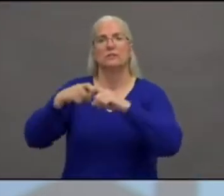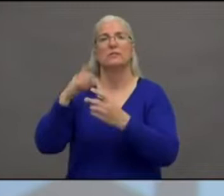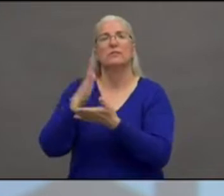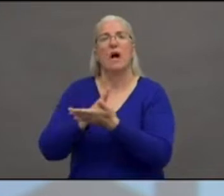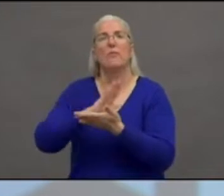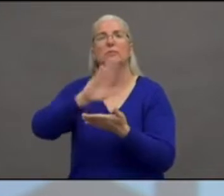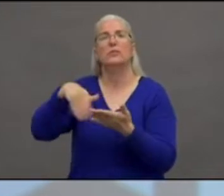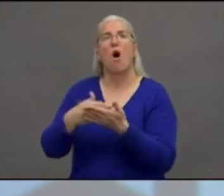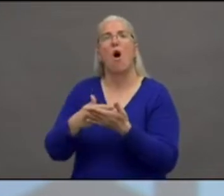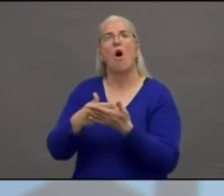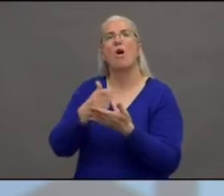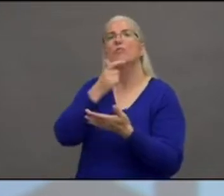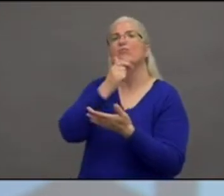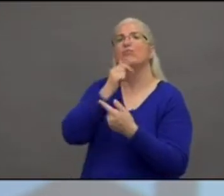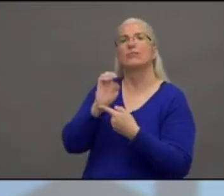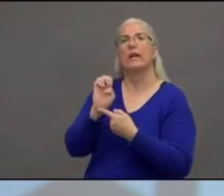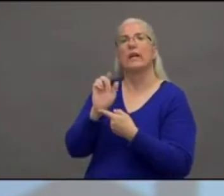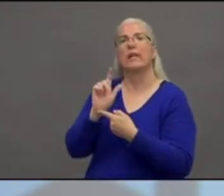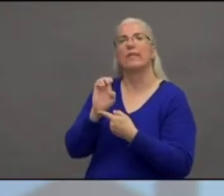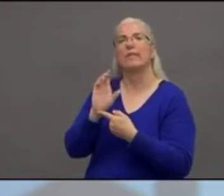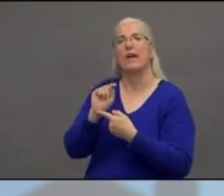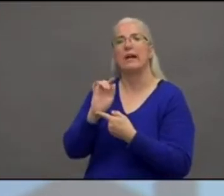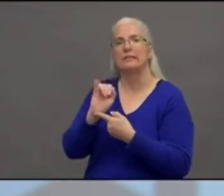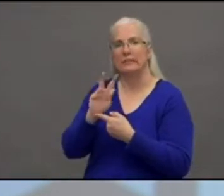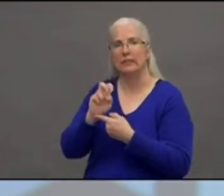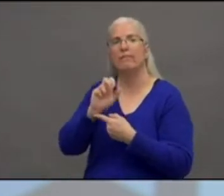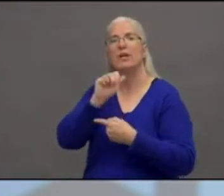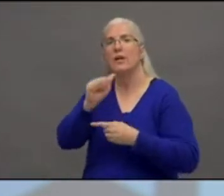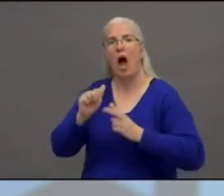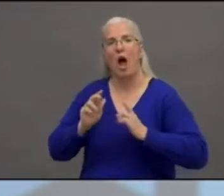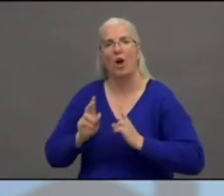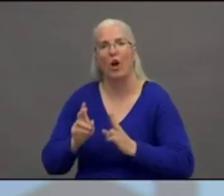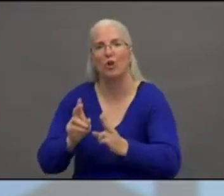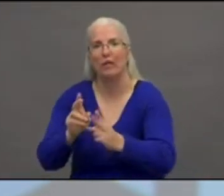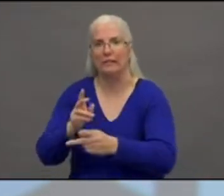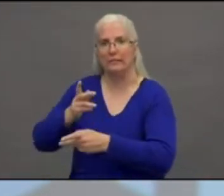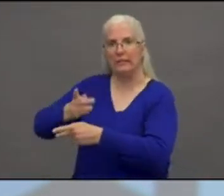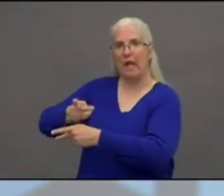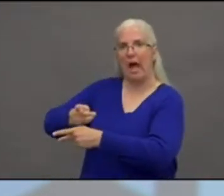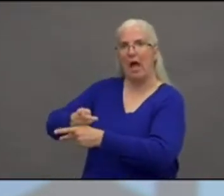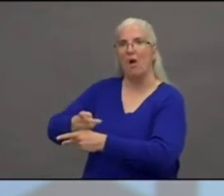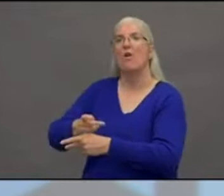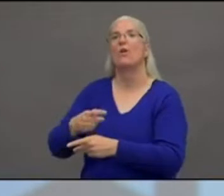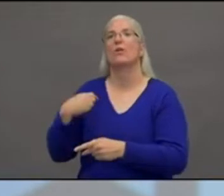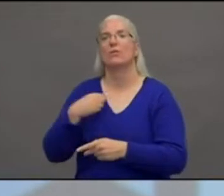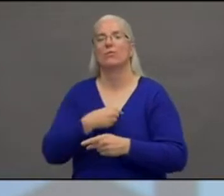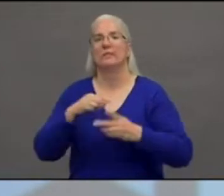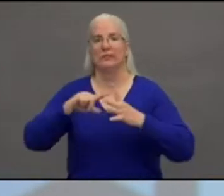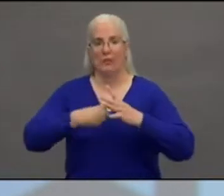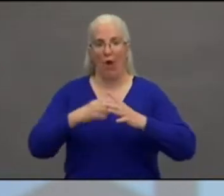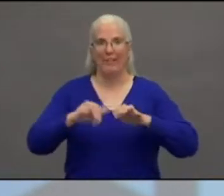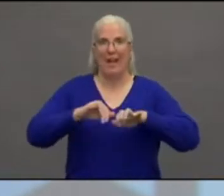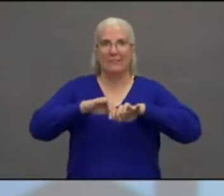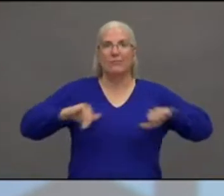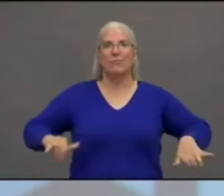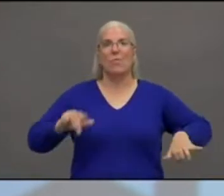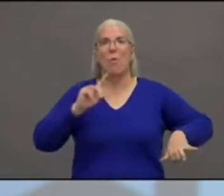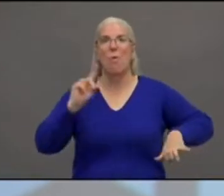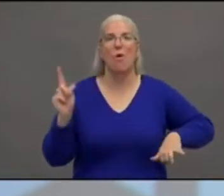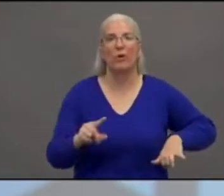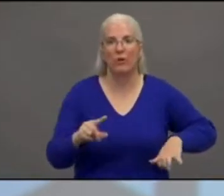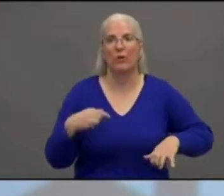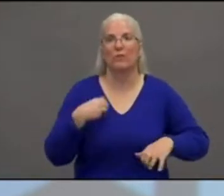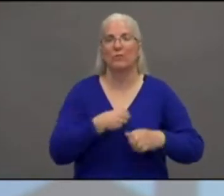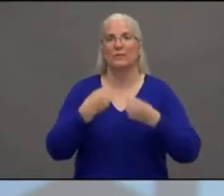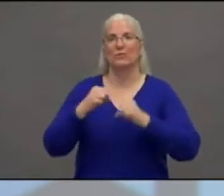state began to shelter in place, and successfully we were able to slow the impact of the disease on our